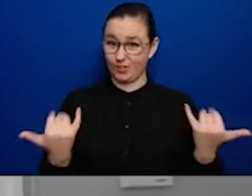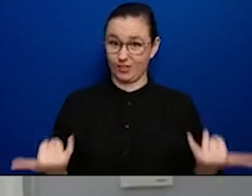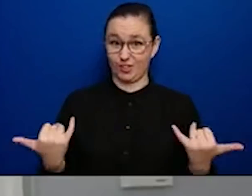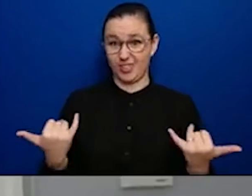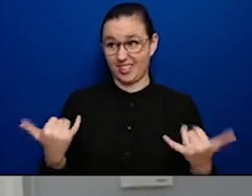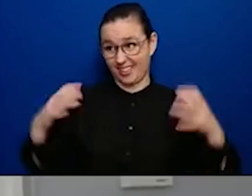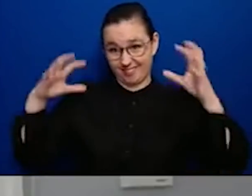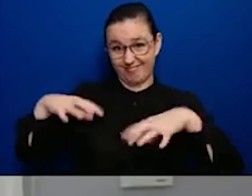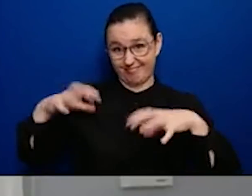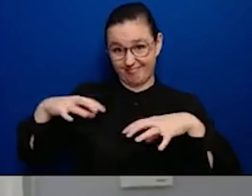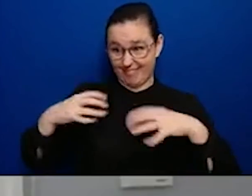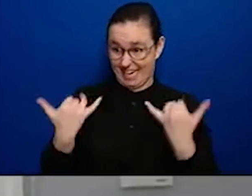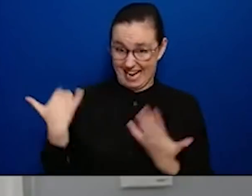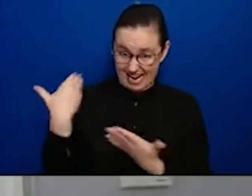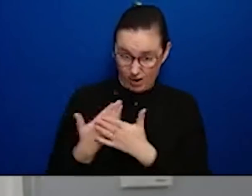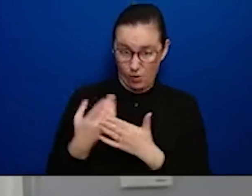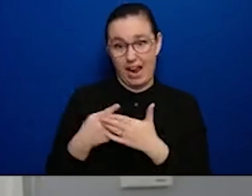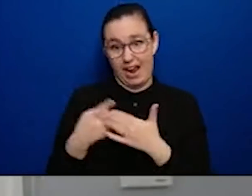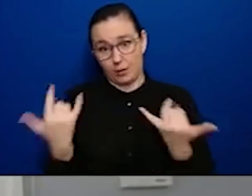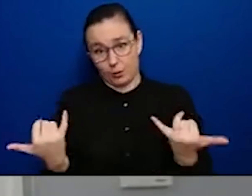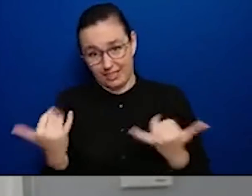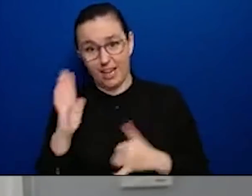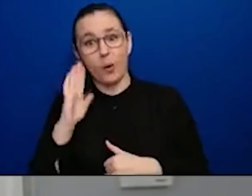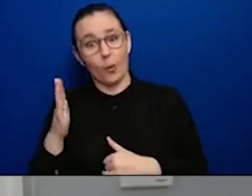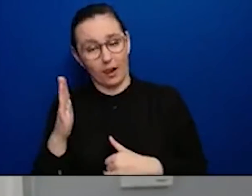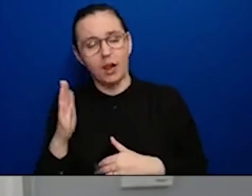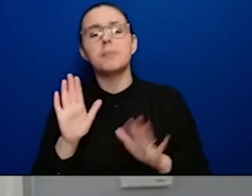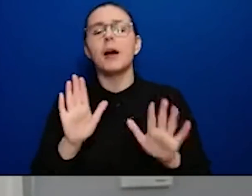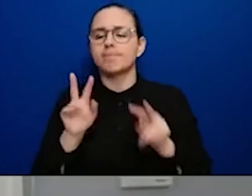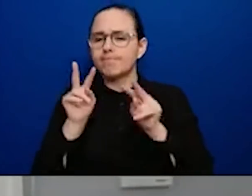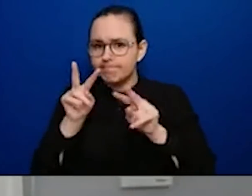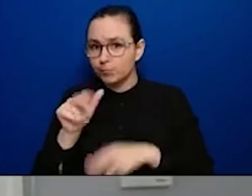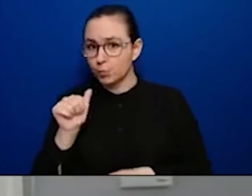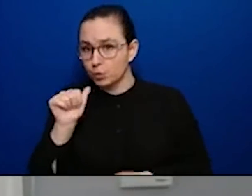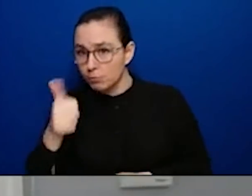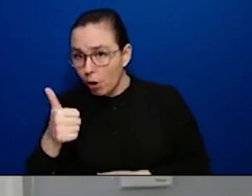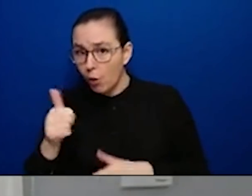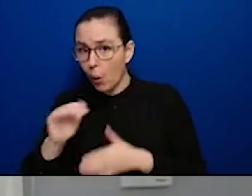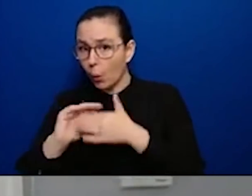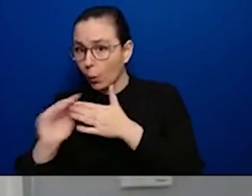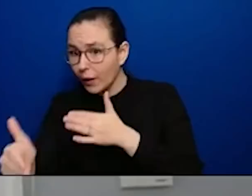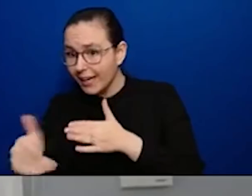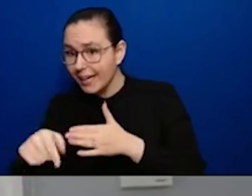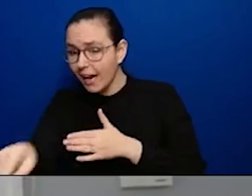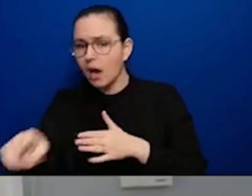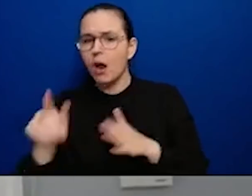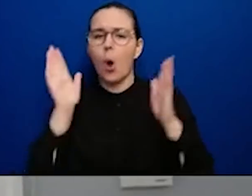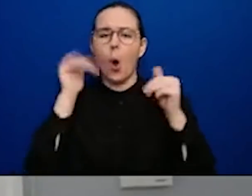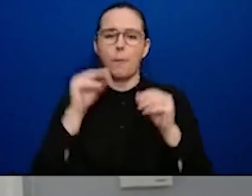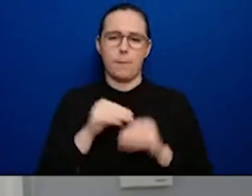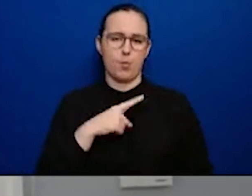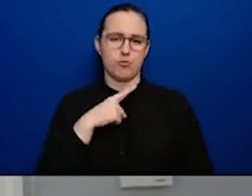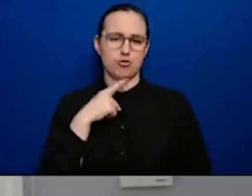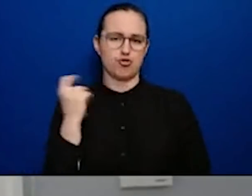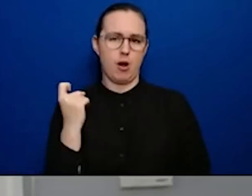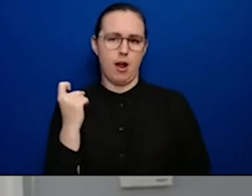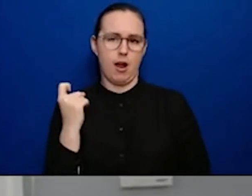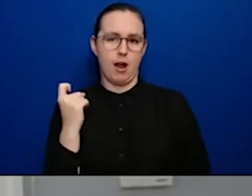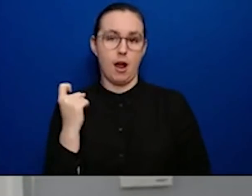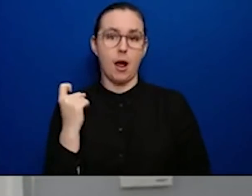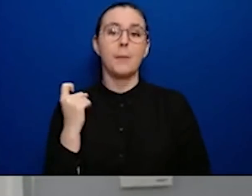the Fraser Valley, the Chilliwack River, as well as rivers draining off both the north-south side of the Fraser Valley. We've also